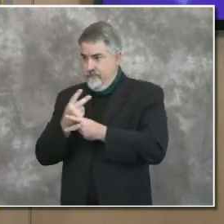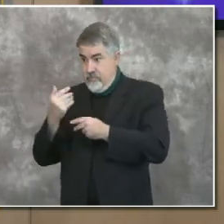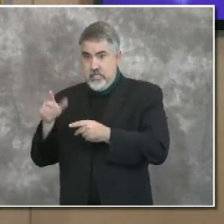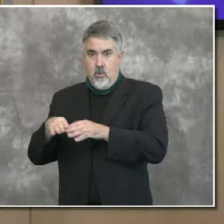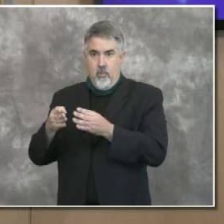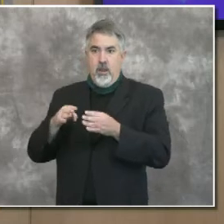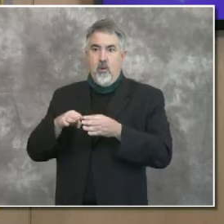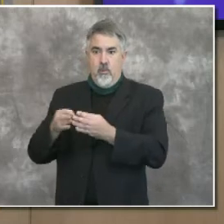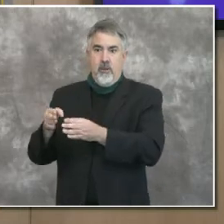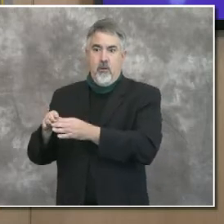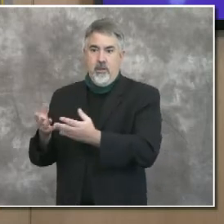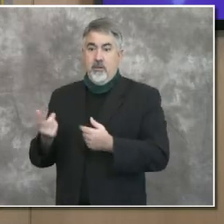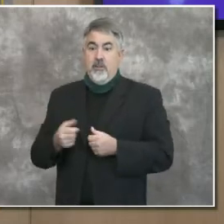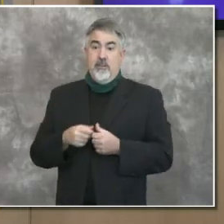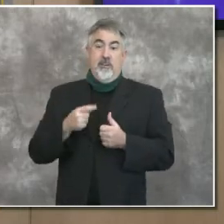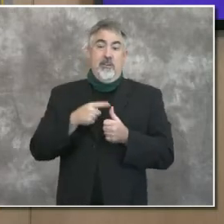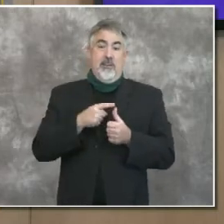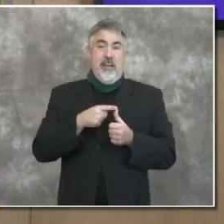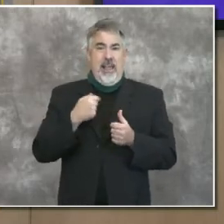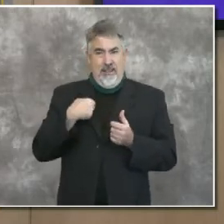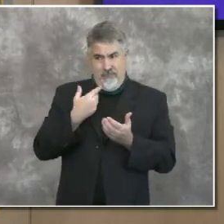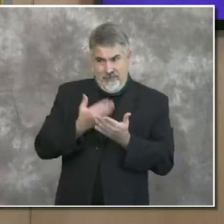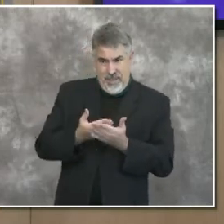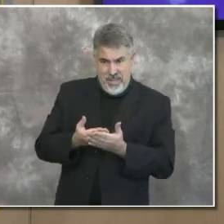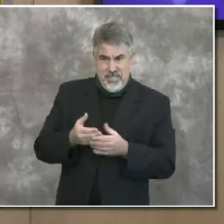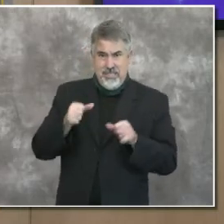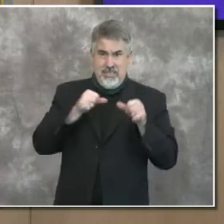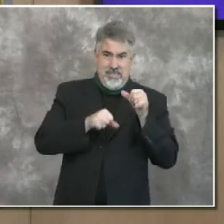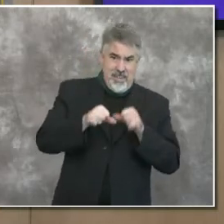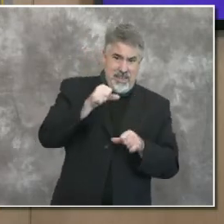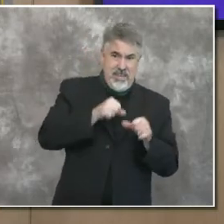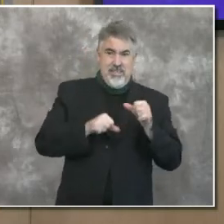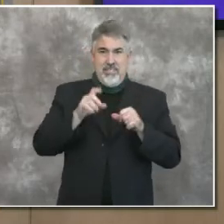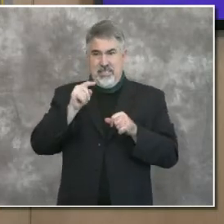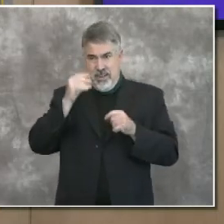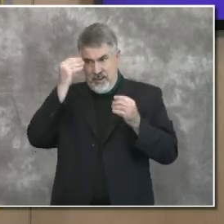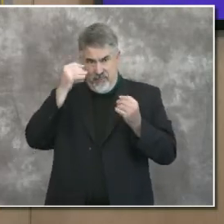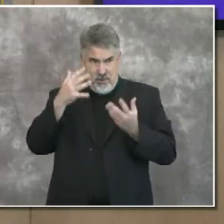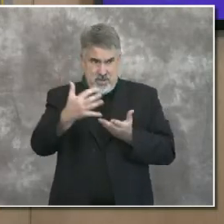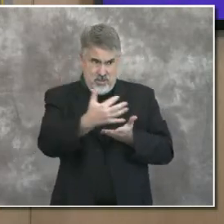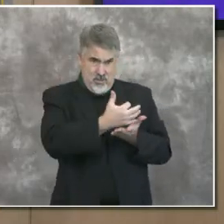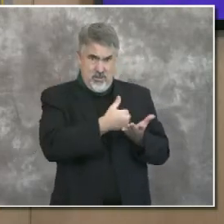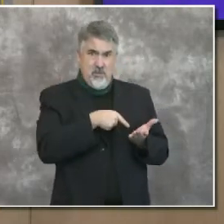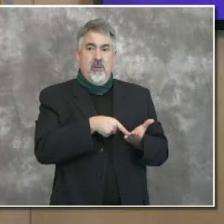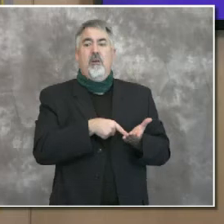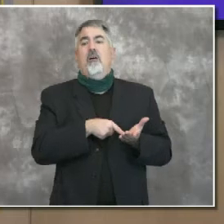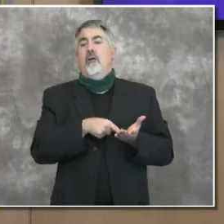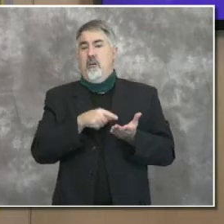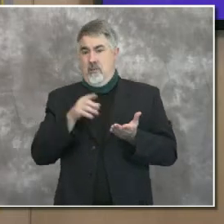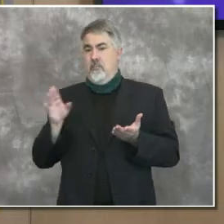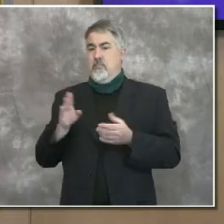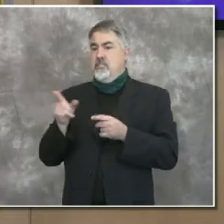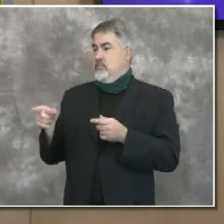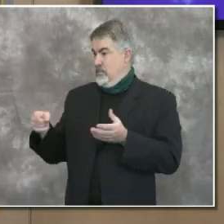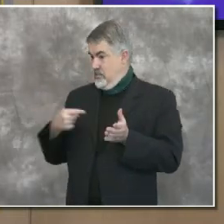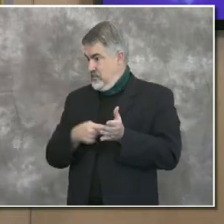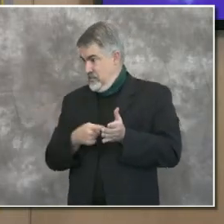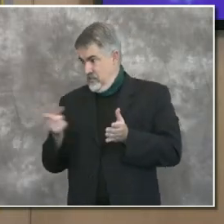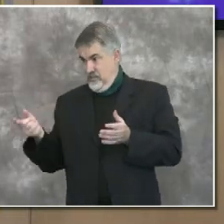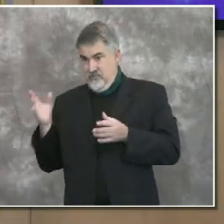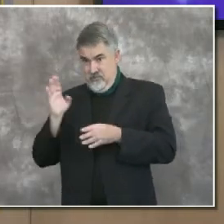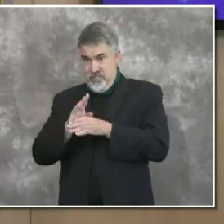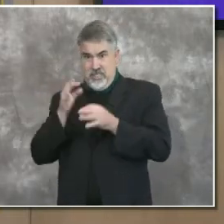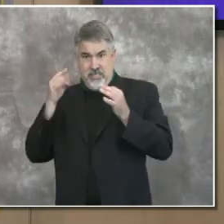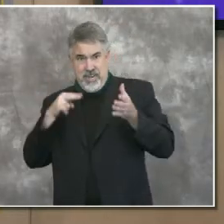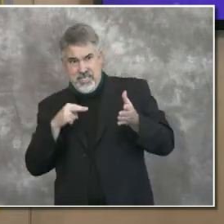and particularly when it comes to businesses, that is a determination that's being driven by the state. That is a determination, as the governor just outlined today.